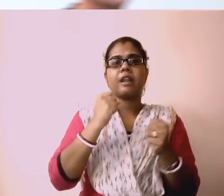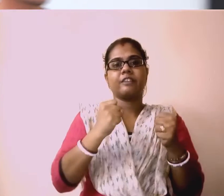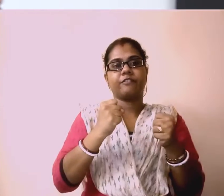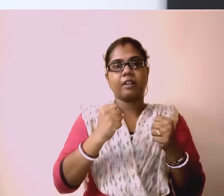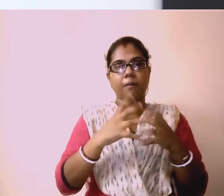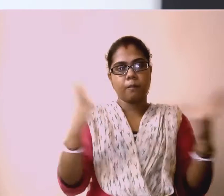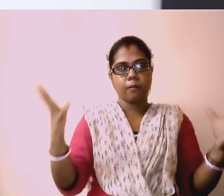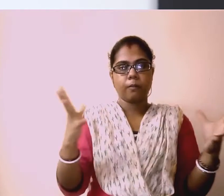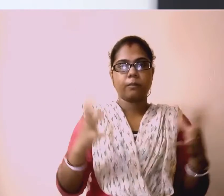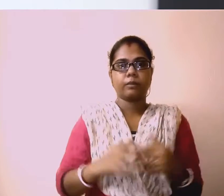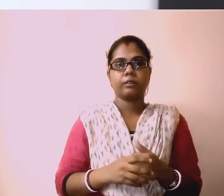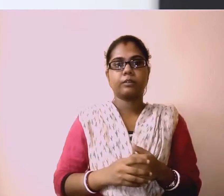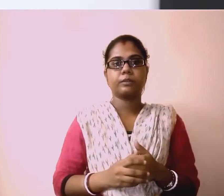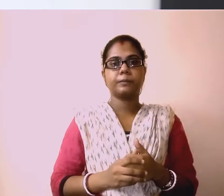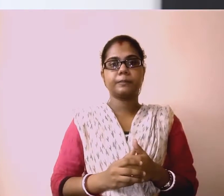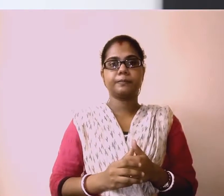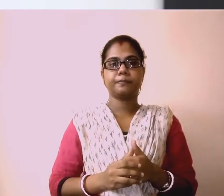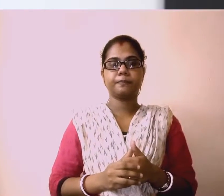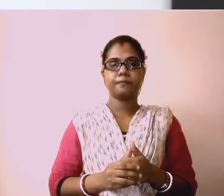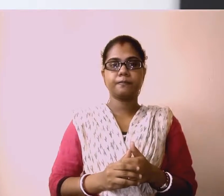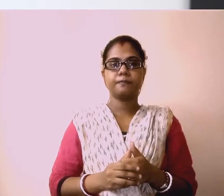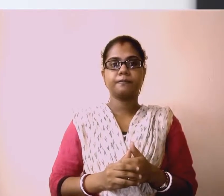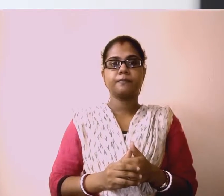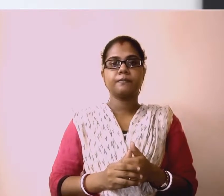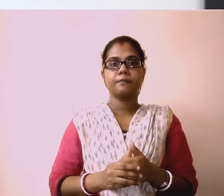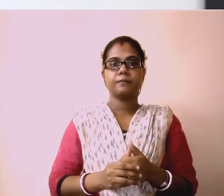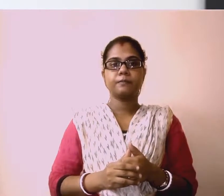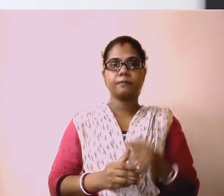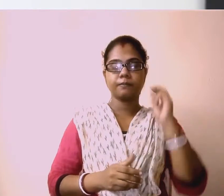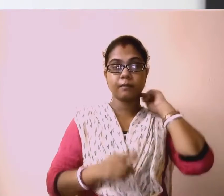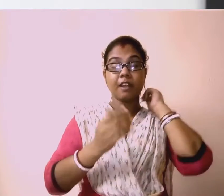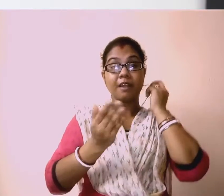that you said you got a chance to listen to, was that of value to you? Did that work for you?